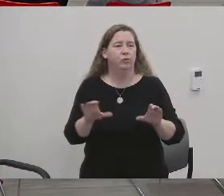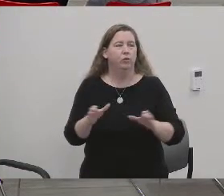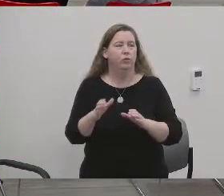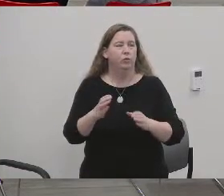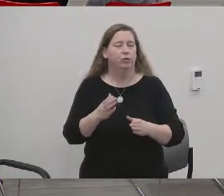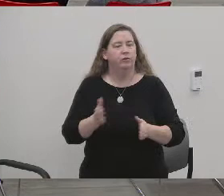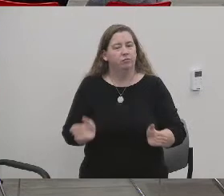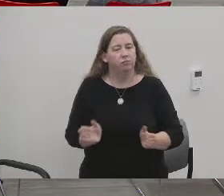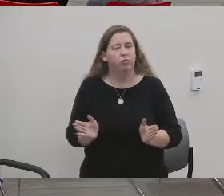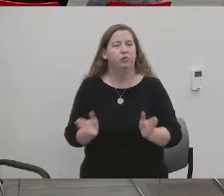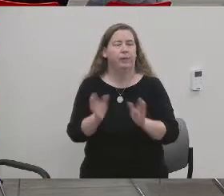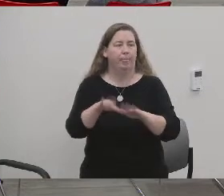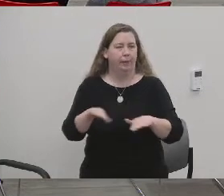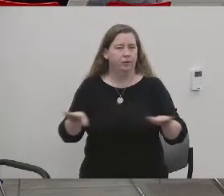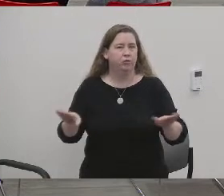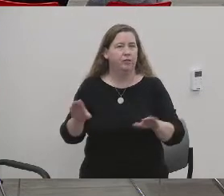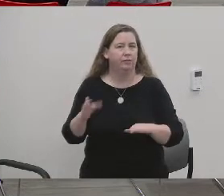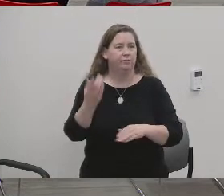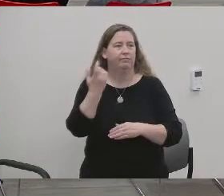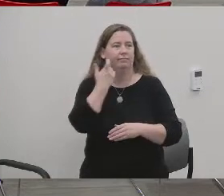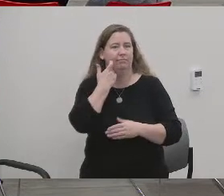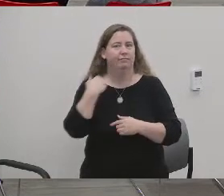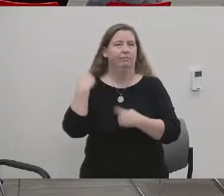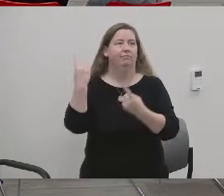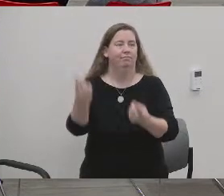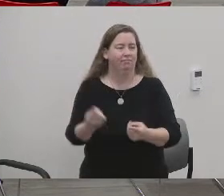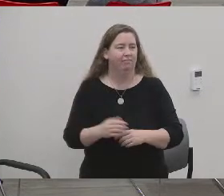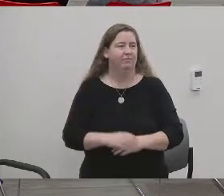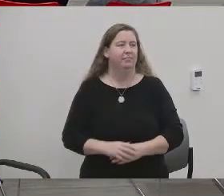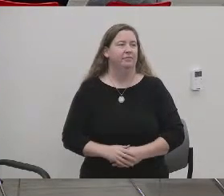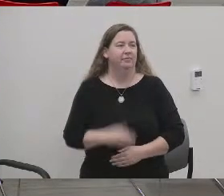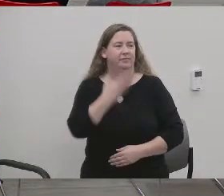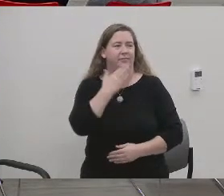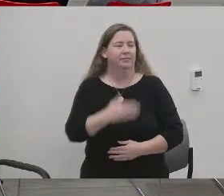Pattison. Please continue to do that. You've done such an amazing job, so thank you.